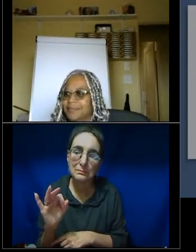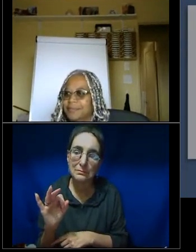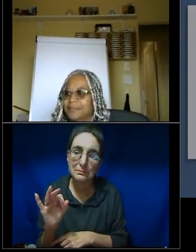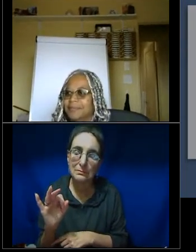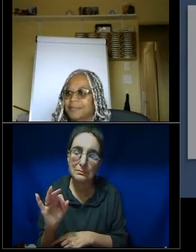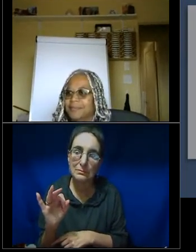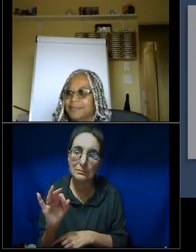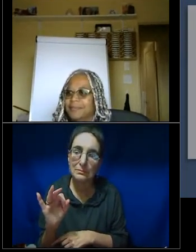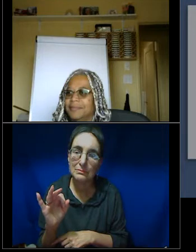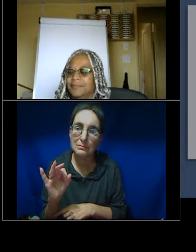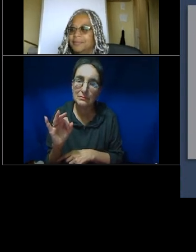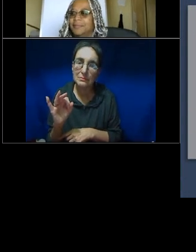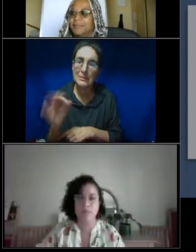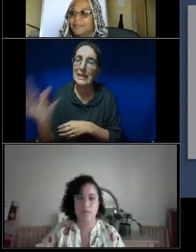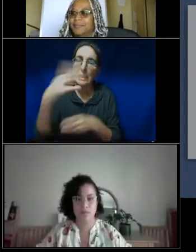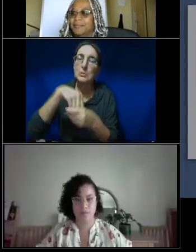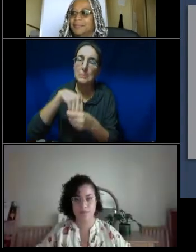engagement,